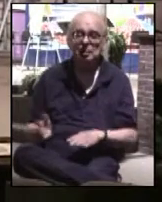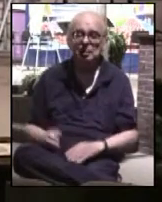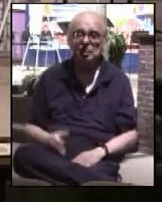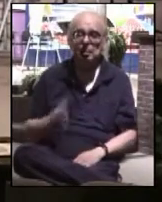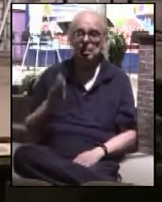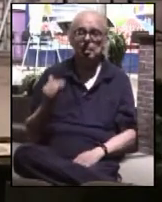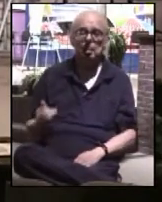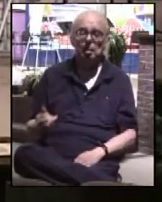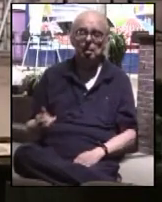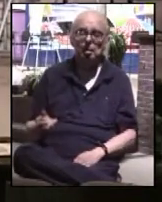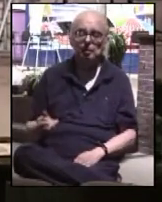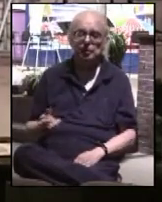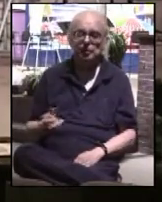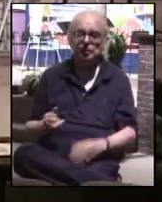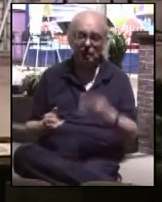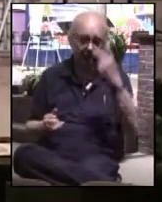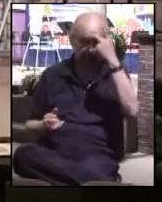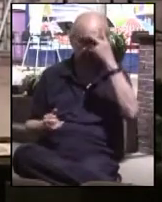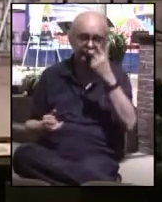because they both obeyed